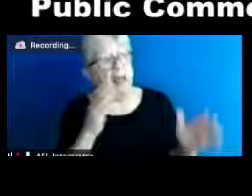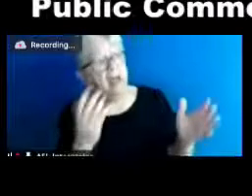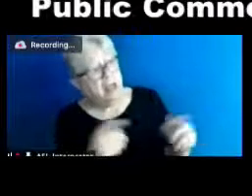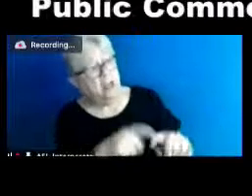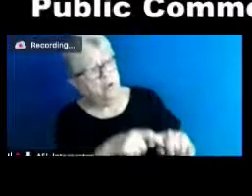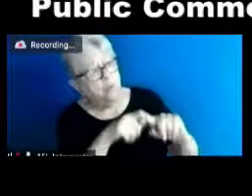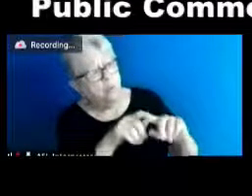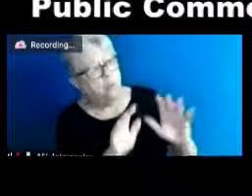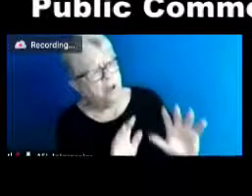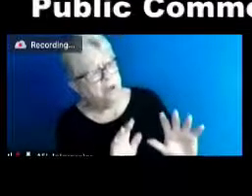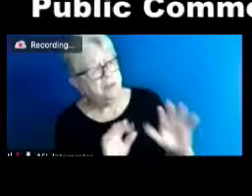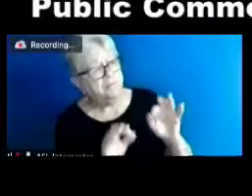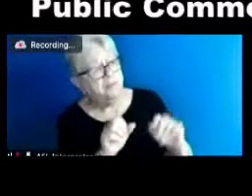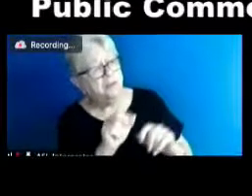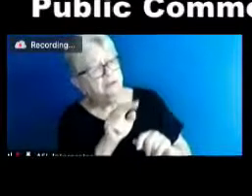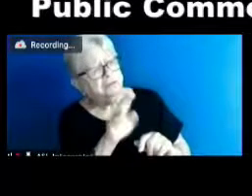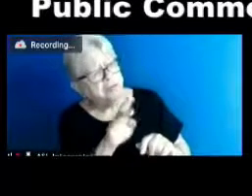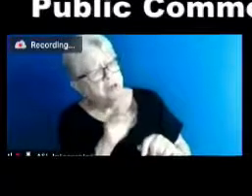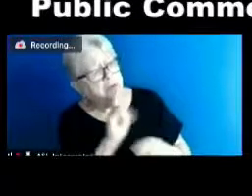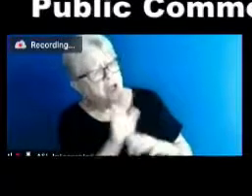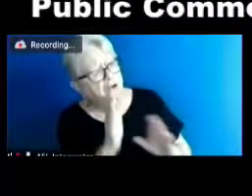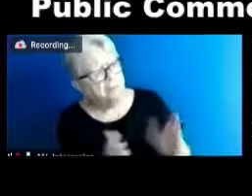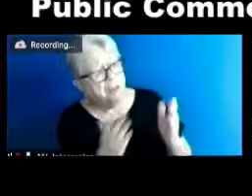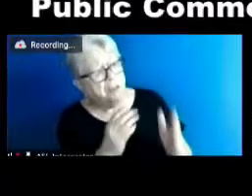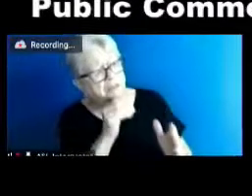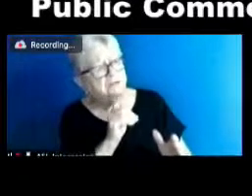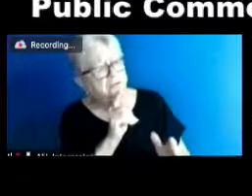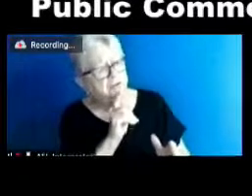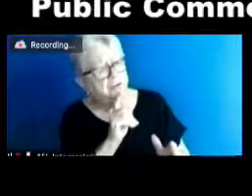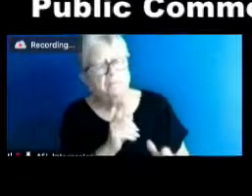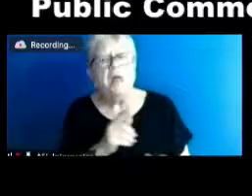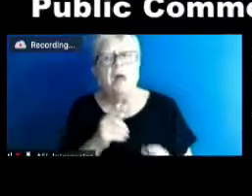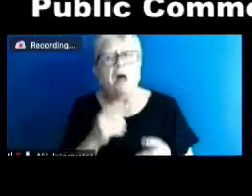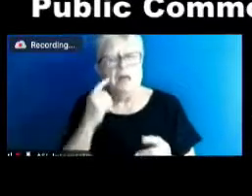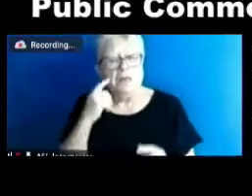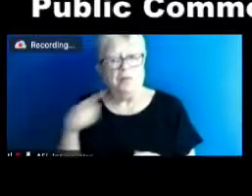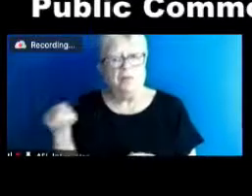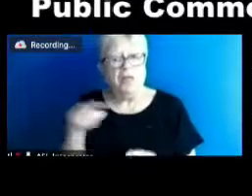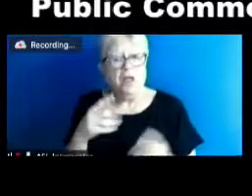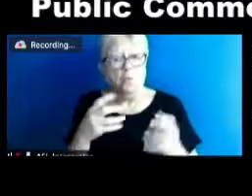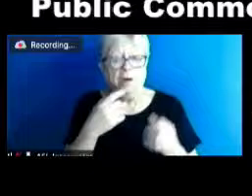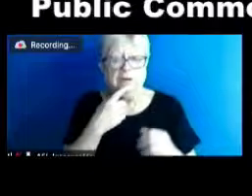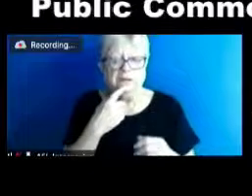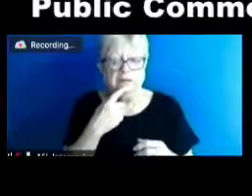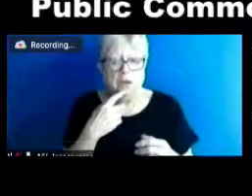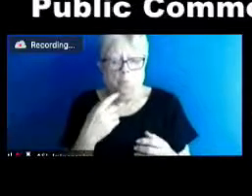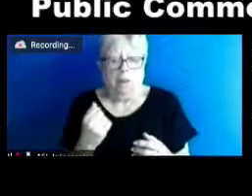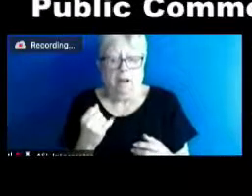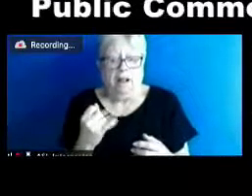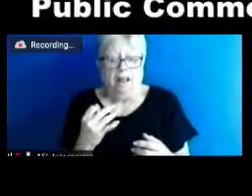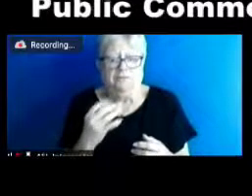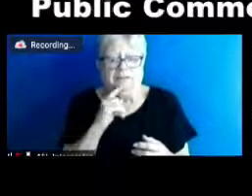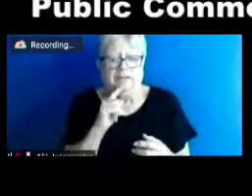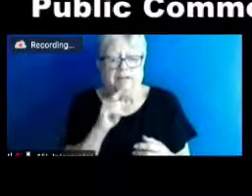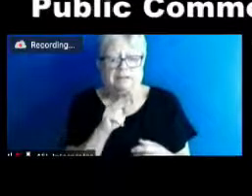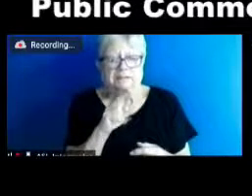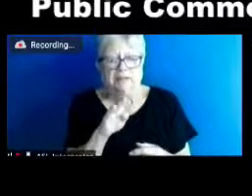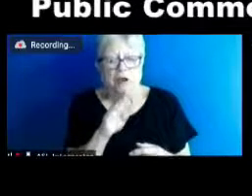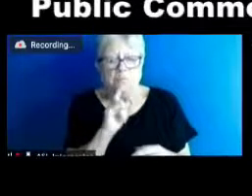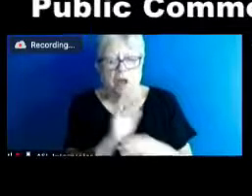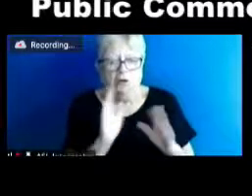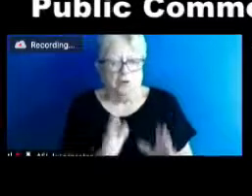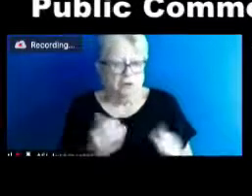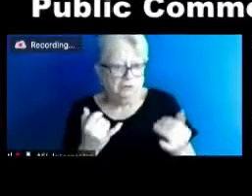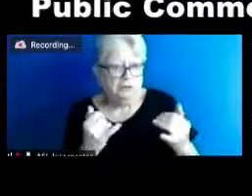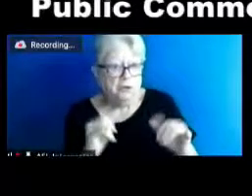a subcontractor, that may not be the case. So I think they want to say, well, what if he's a subcontractor? You still plan on paying Mr. Becker, right?